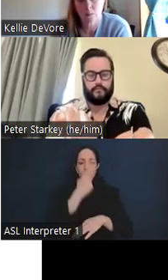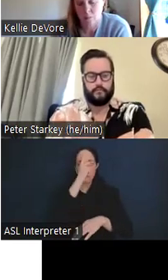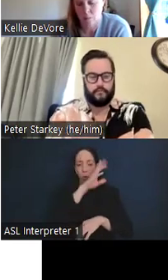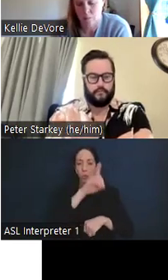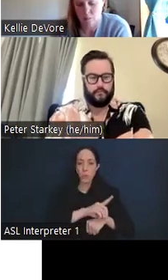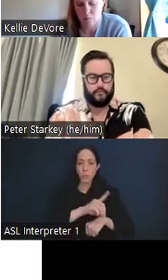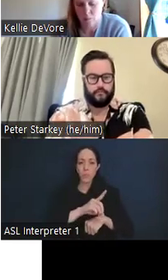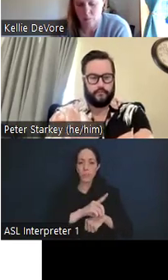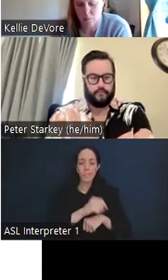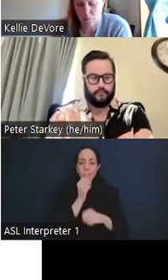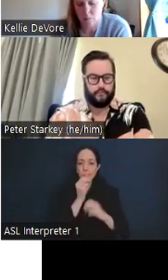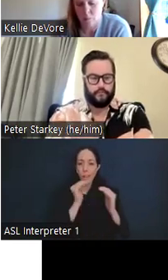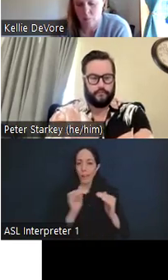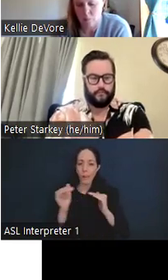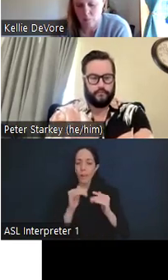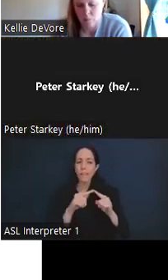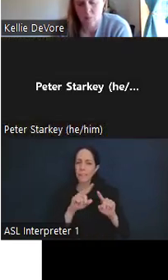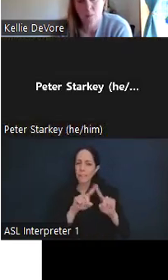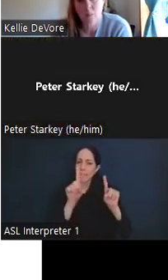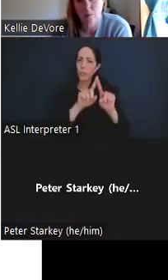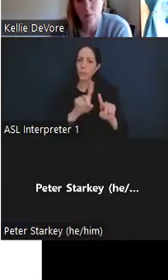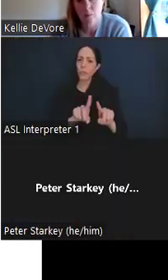that kind of thing. So